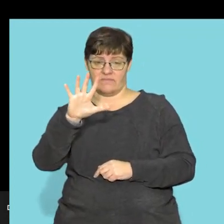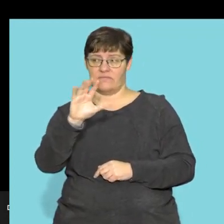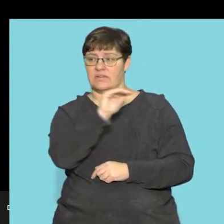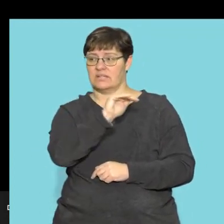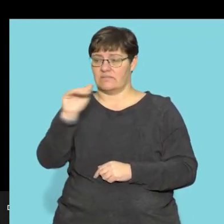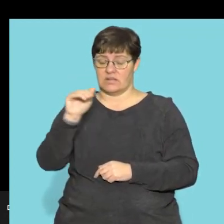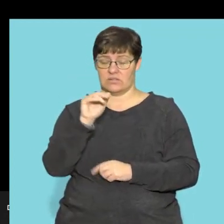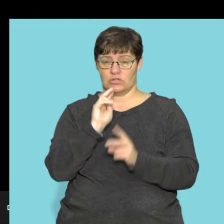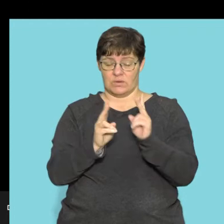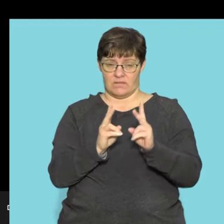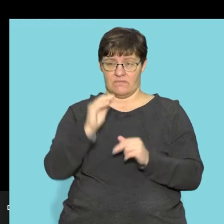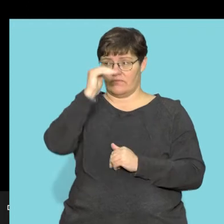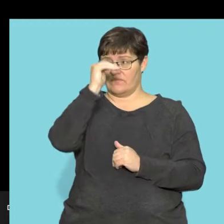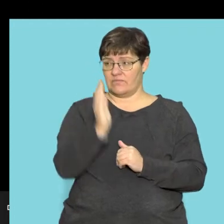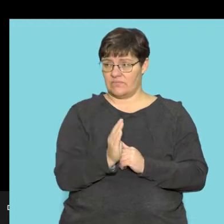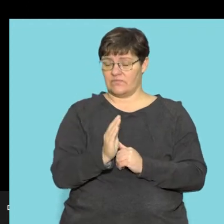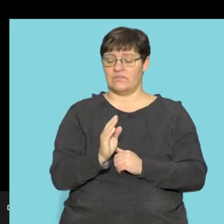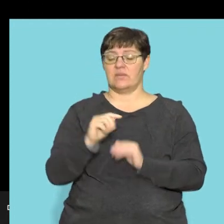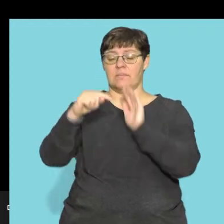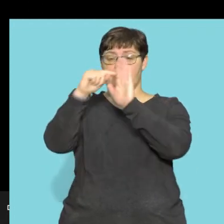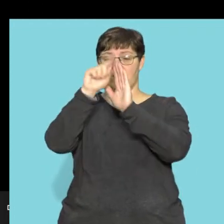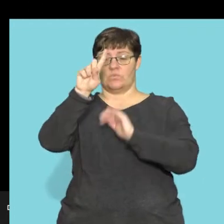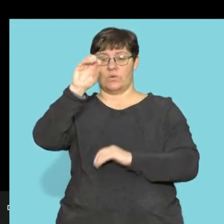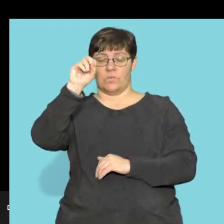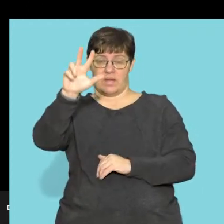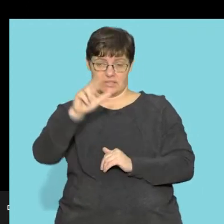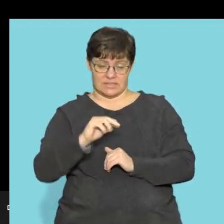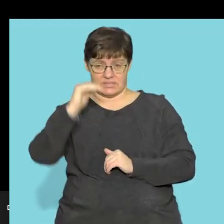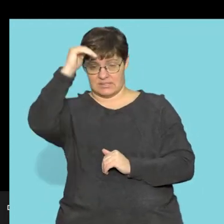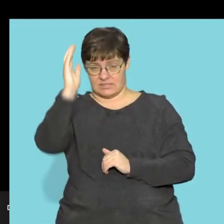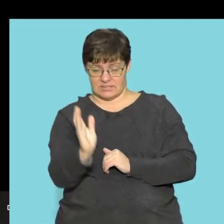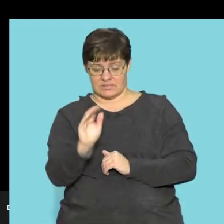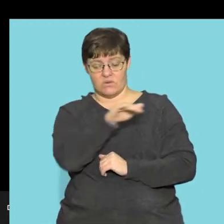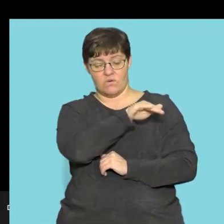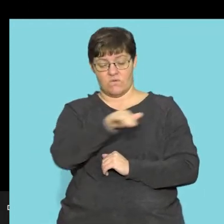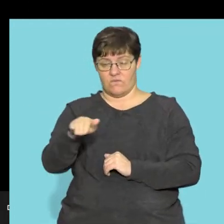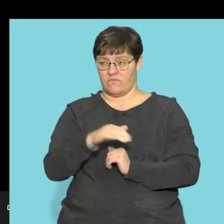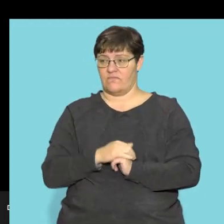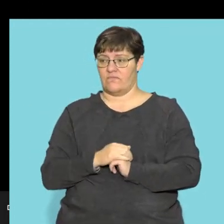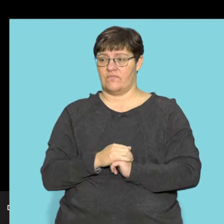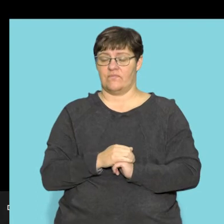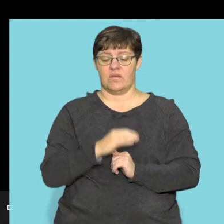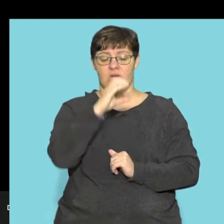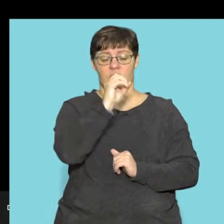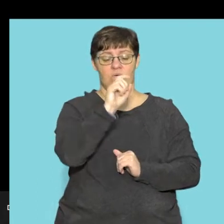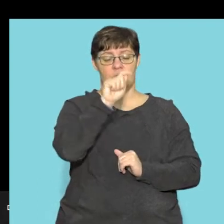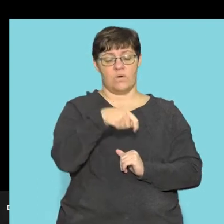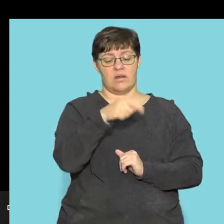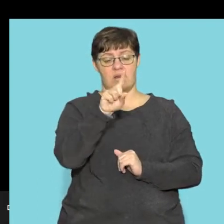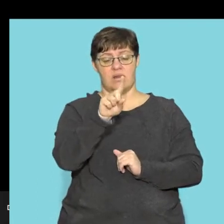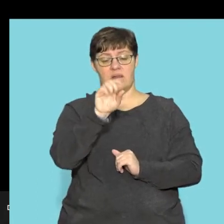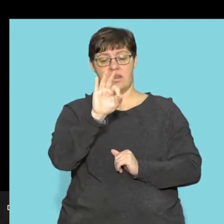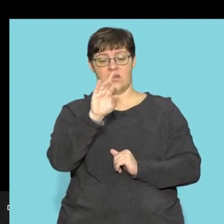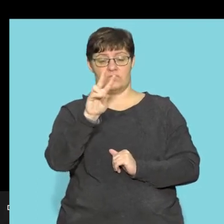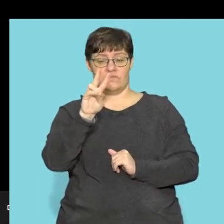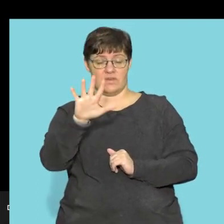0.1325 divided by 12 to the exponent of negative 108 close my